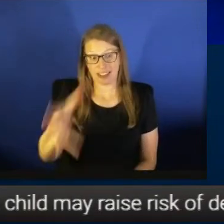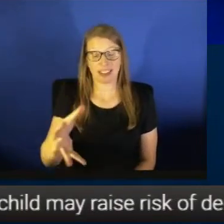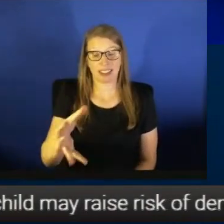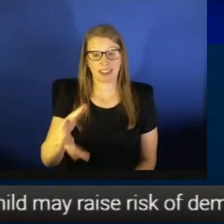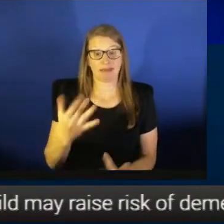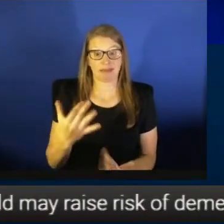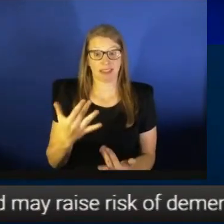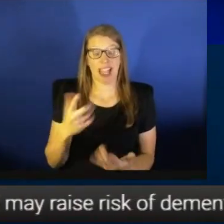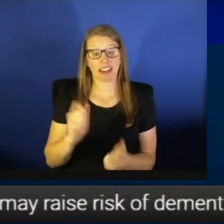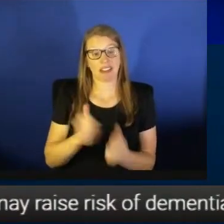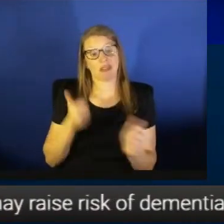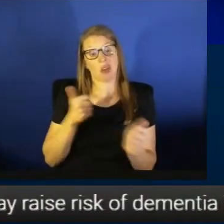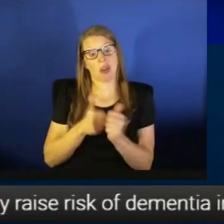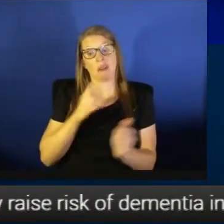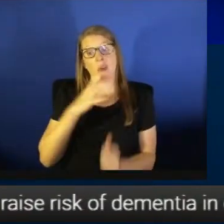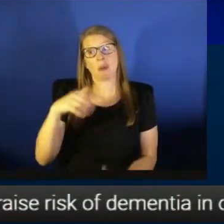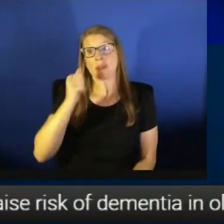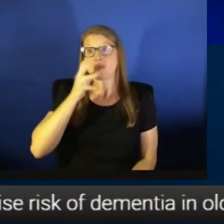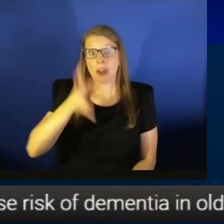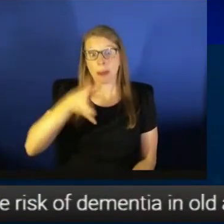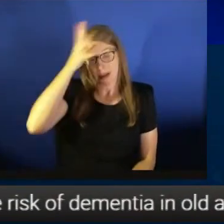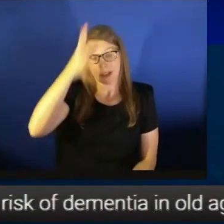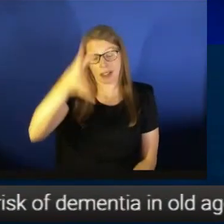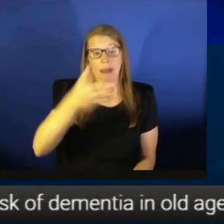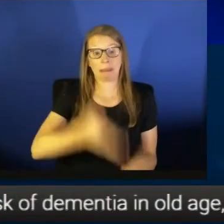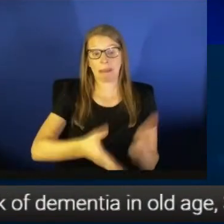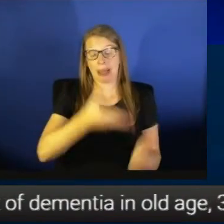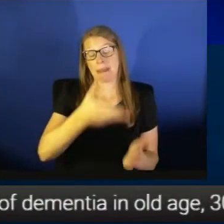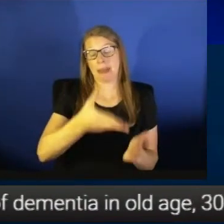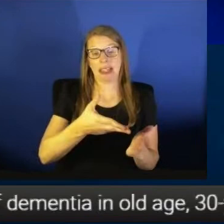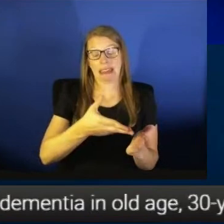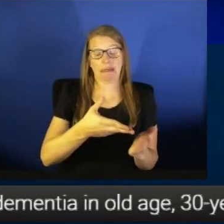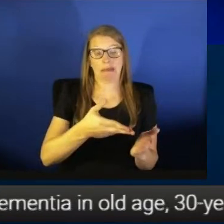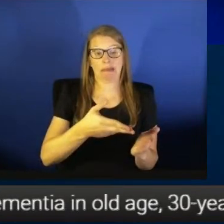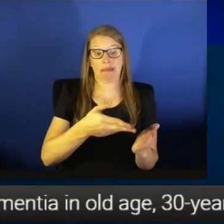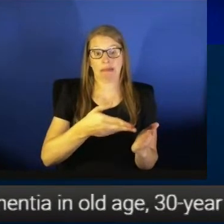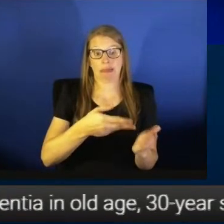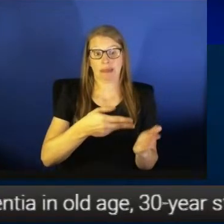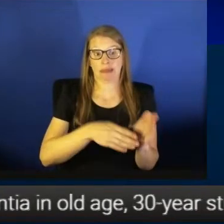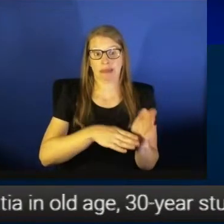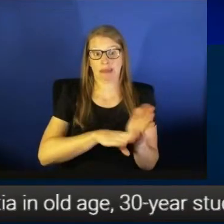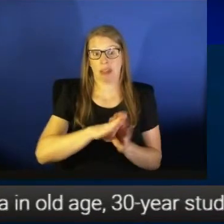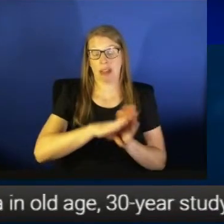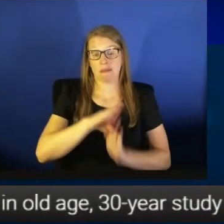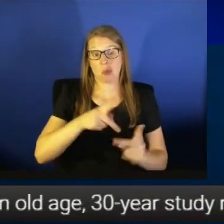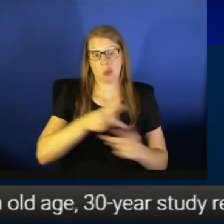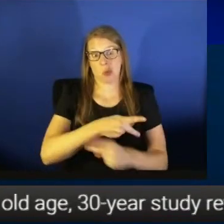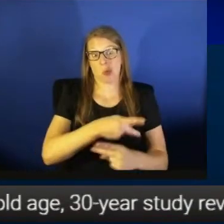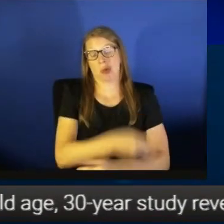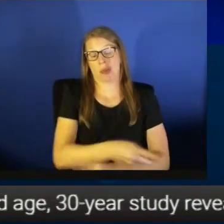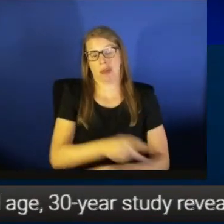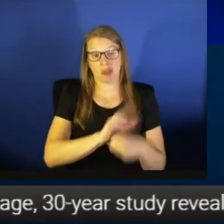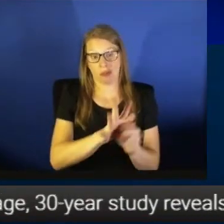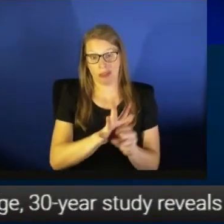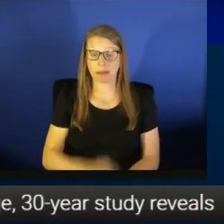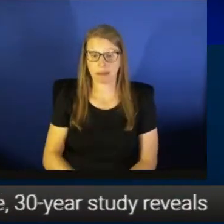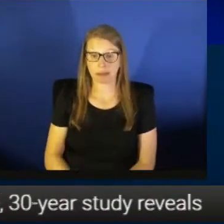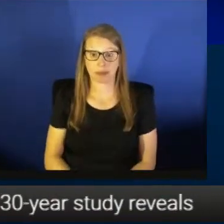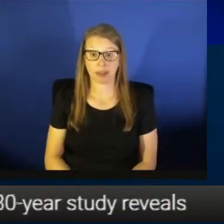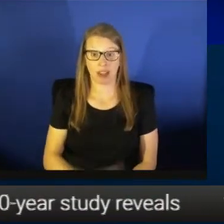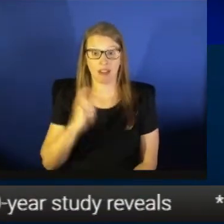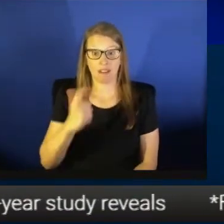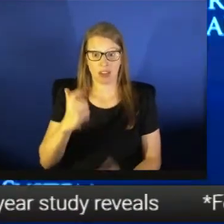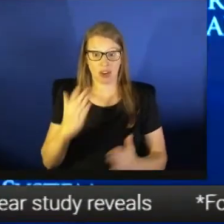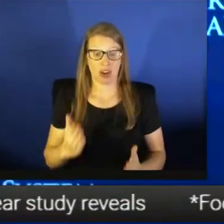older grandparents who may be susceptible to getting ill. So this is really good news for people like this viewer who won't have to worry hopefully soon,